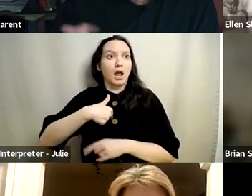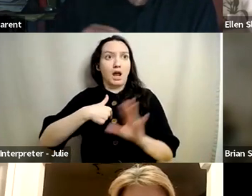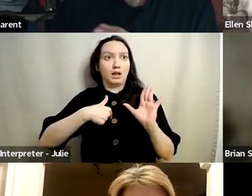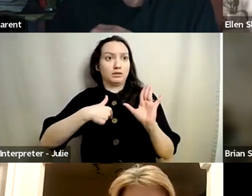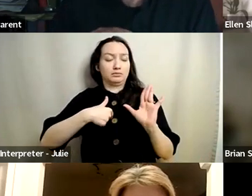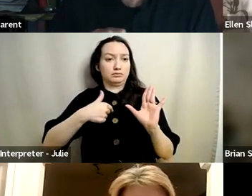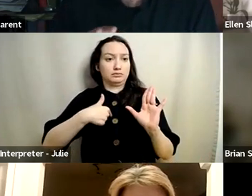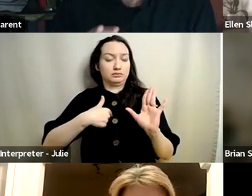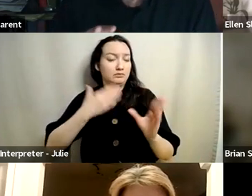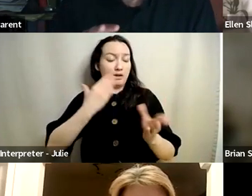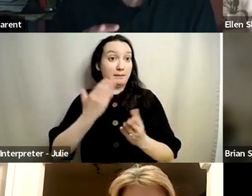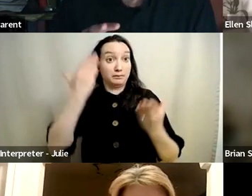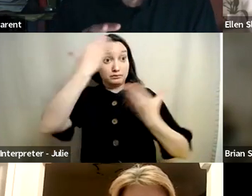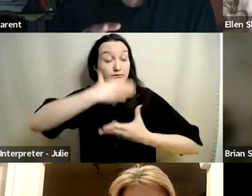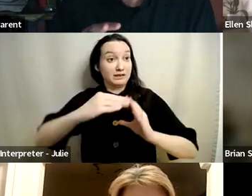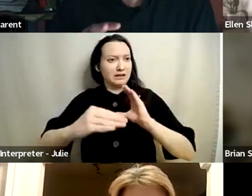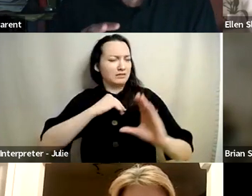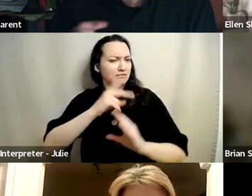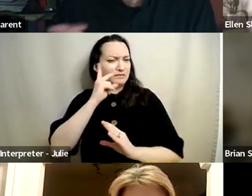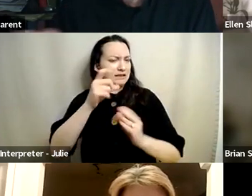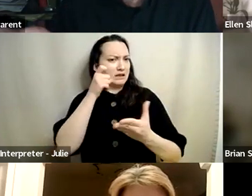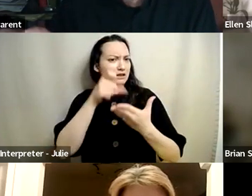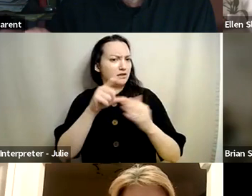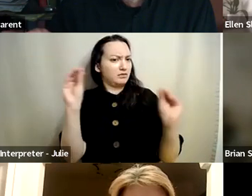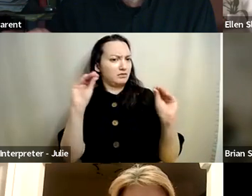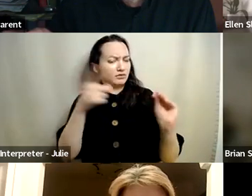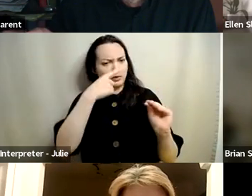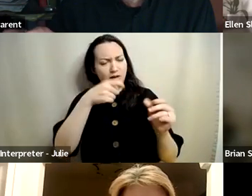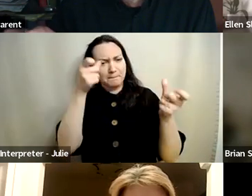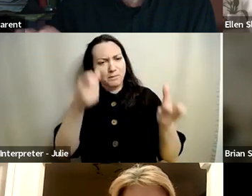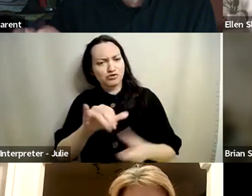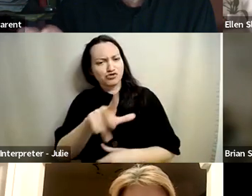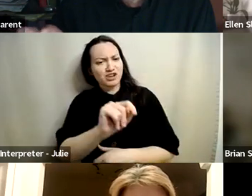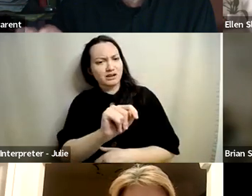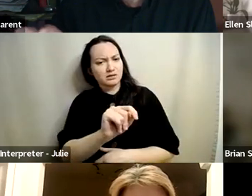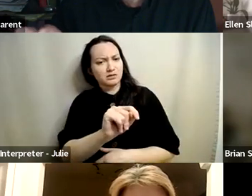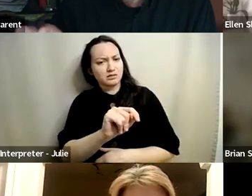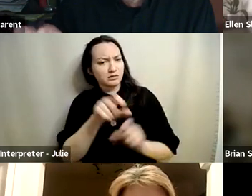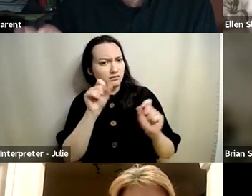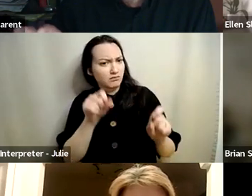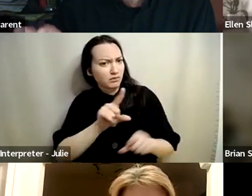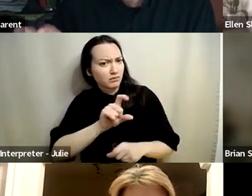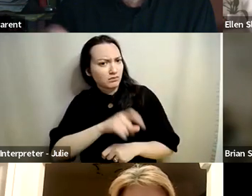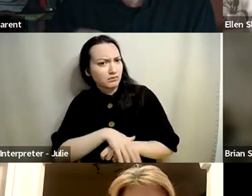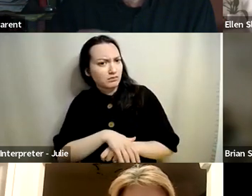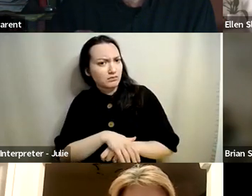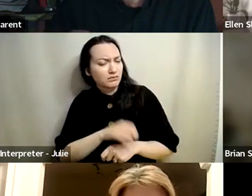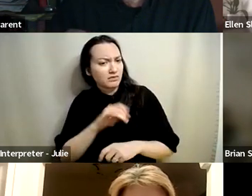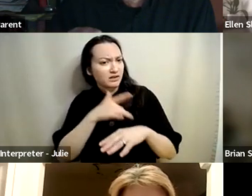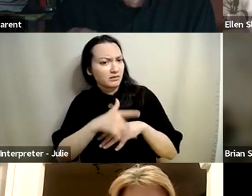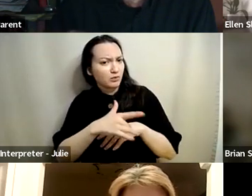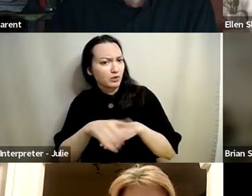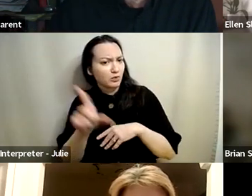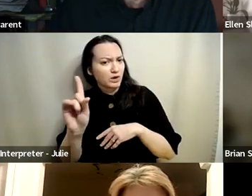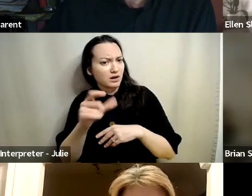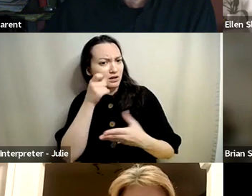I might have missed the email. I haven't seen that letter. Could we post that letter in the chat? Is that a possibility if it's out?